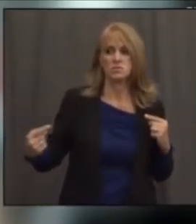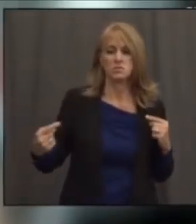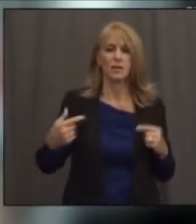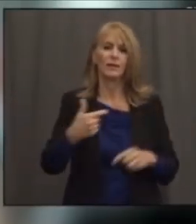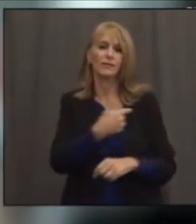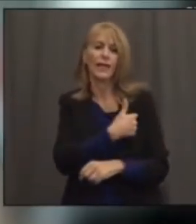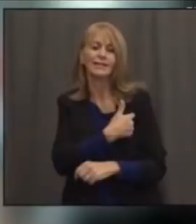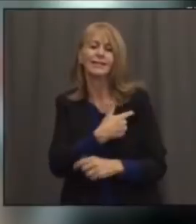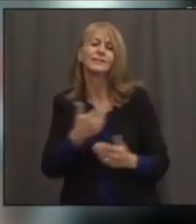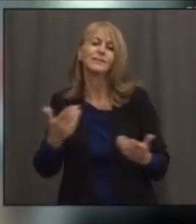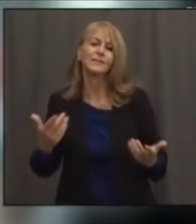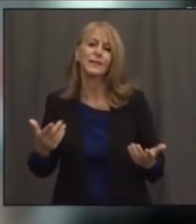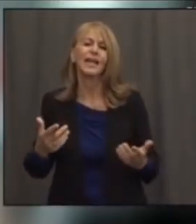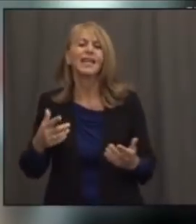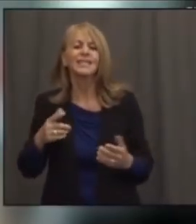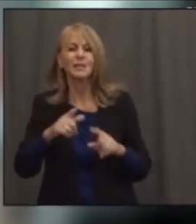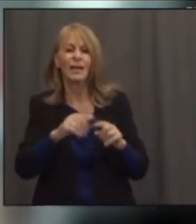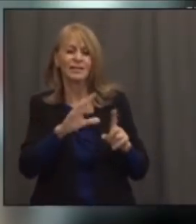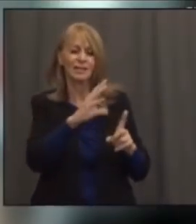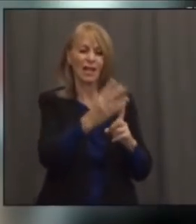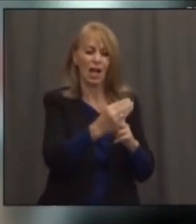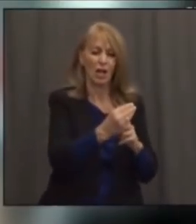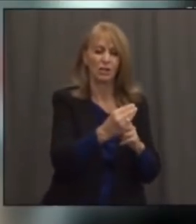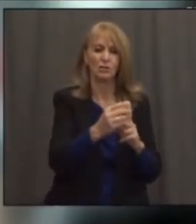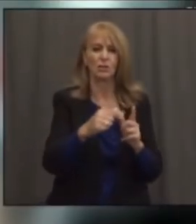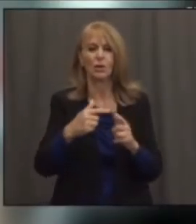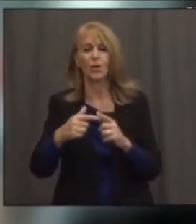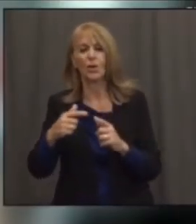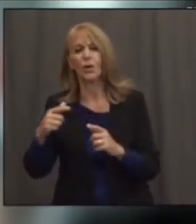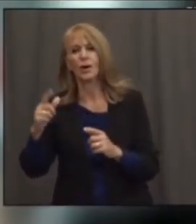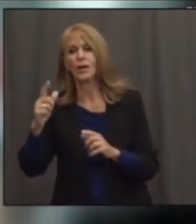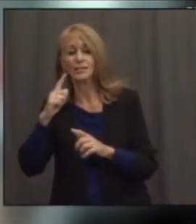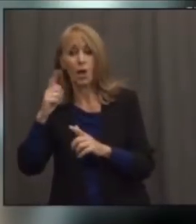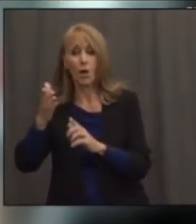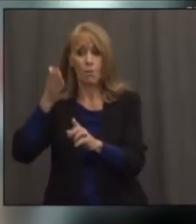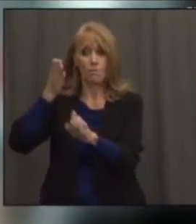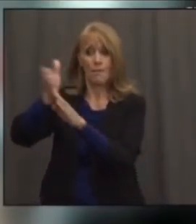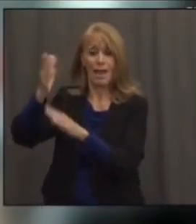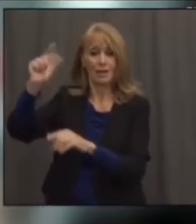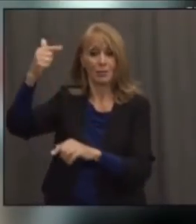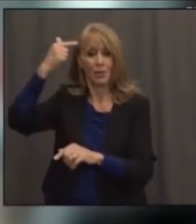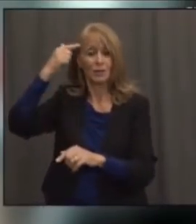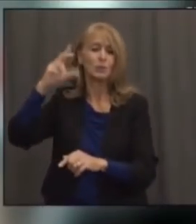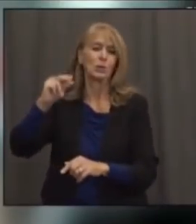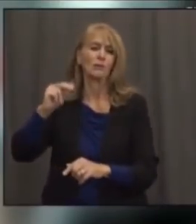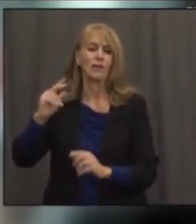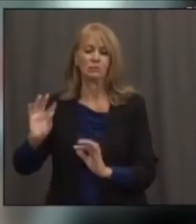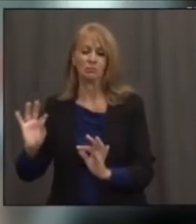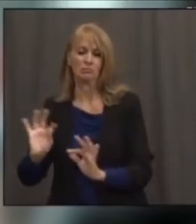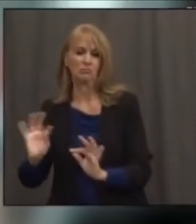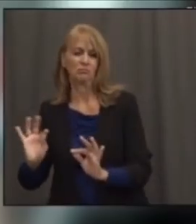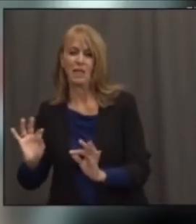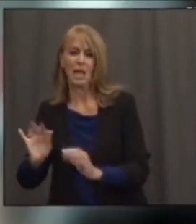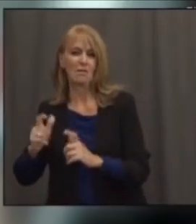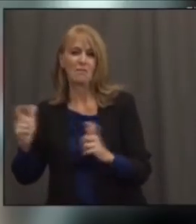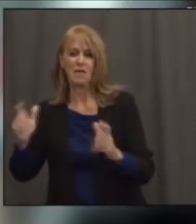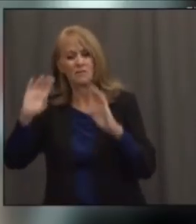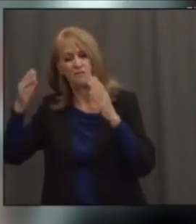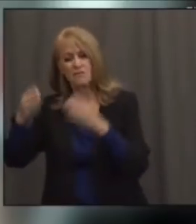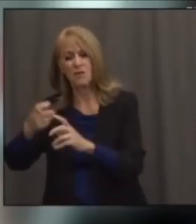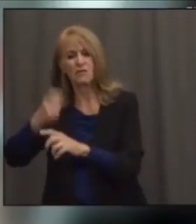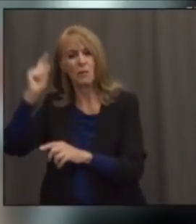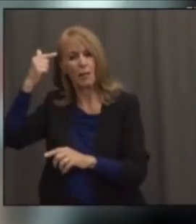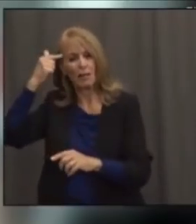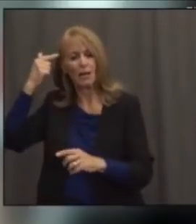think it's more cultural or political lowercase p as opposed to political uppercase p. And from my standpoint, just